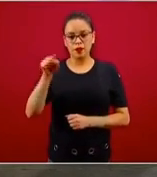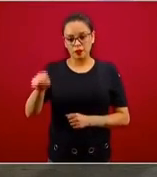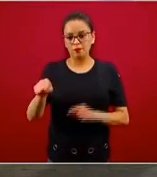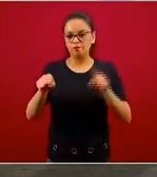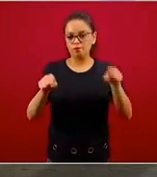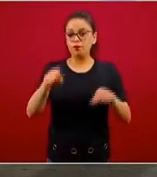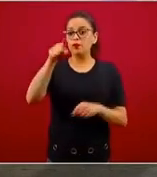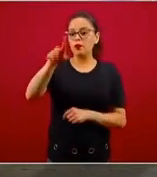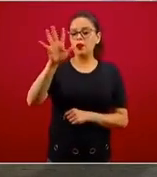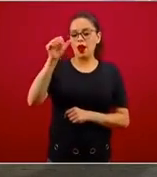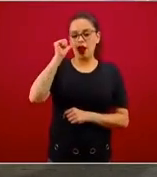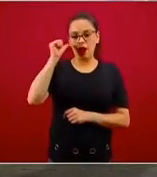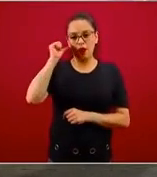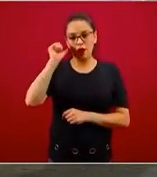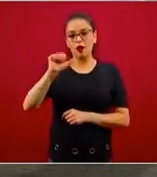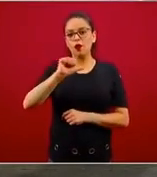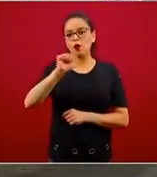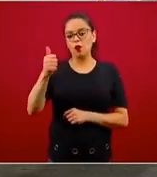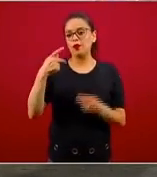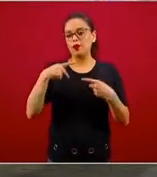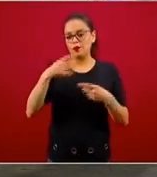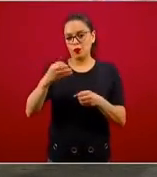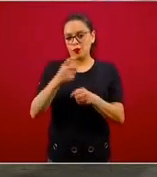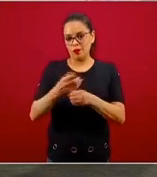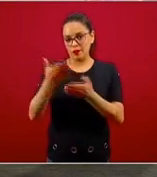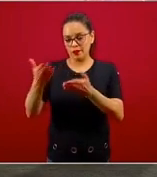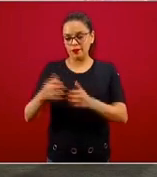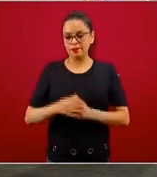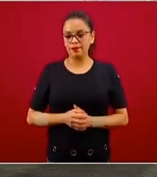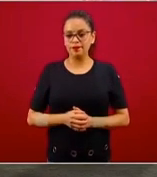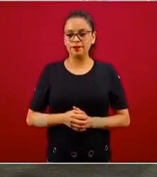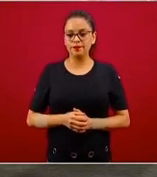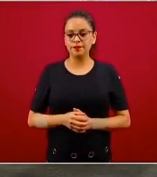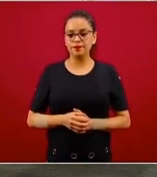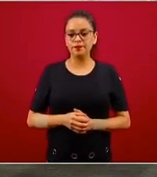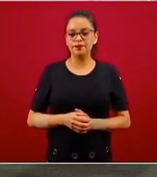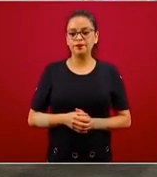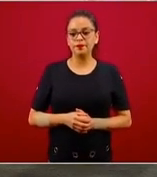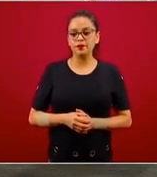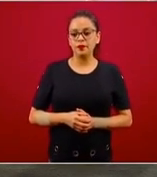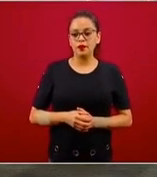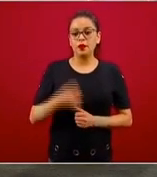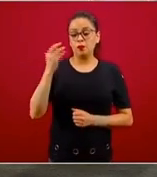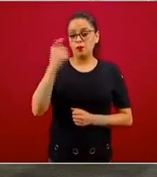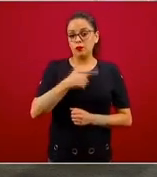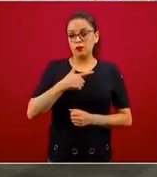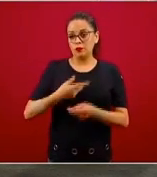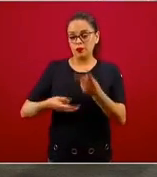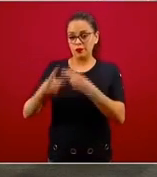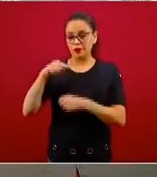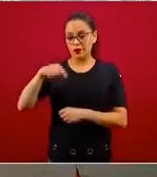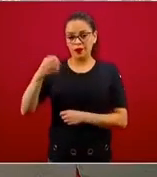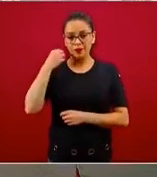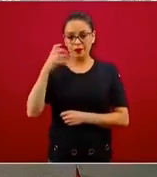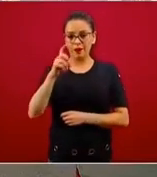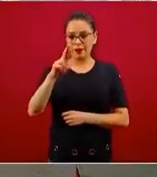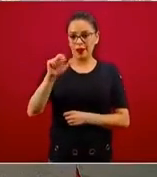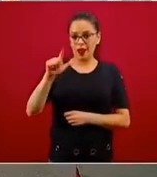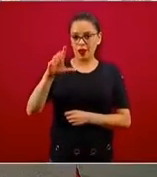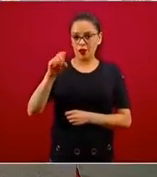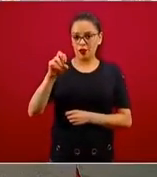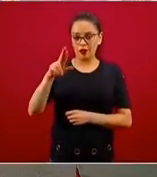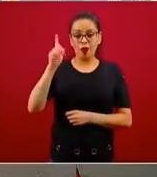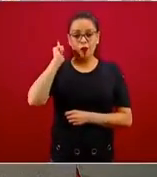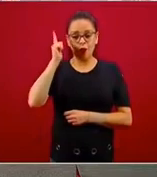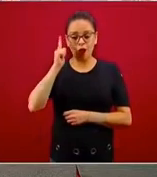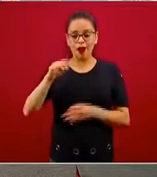la oportunidad participated nuevamente. yesterday. Let's give the opportunity Árbitro to Alcocer, someone para else to Inmunía. participate. Doctor Alcocer, nos da mucho gusto tenerlo Dr. en nuestras reuniones. Alcocer, oh, Ojalá it's lo great podamos to tener have